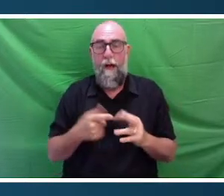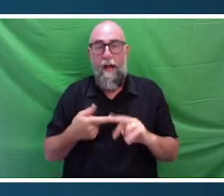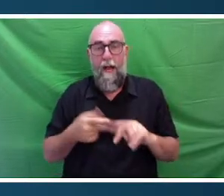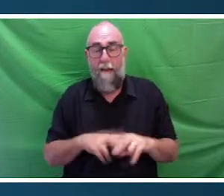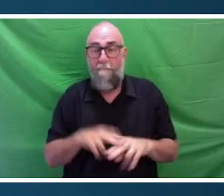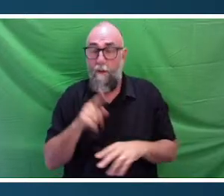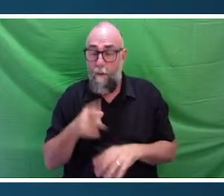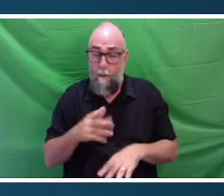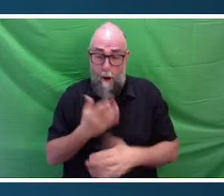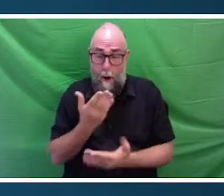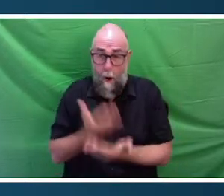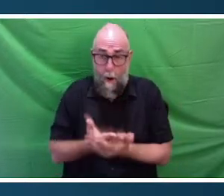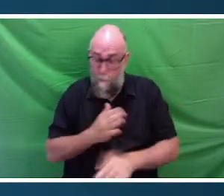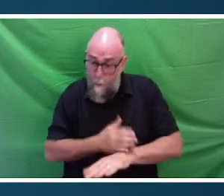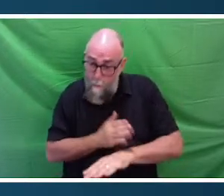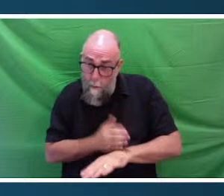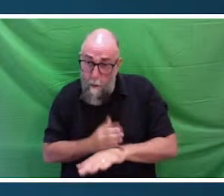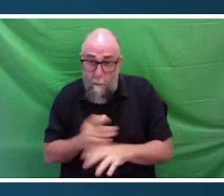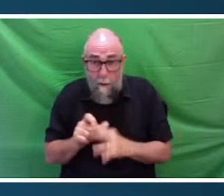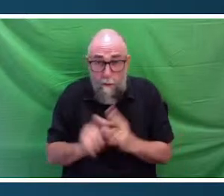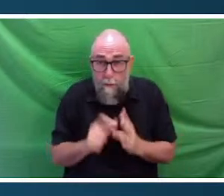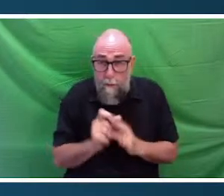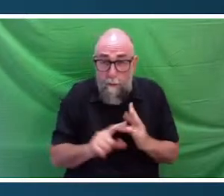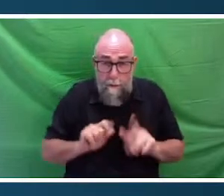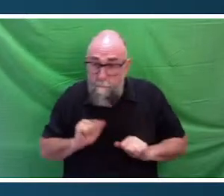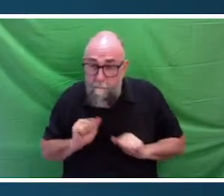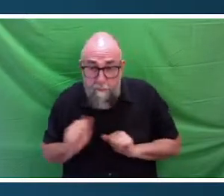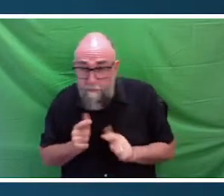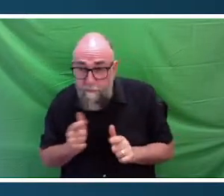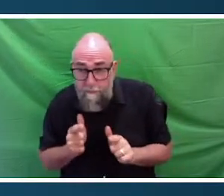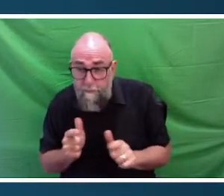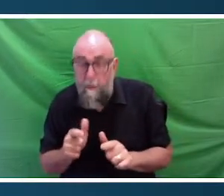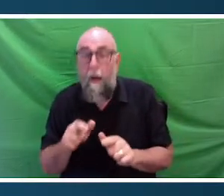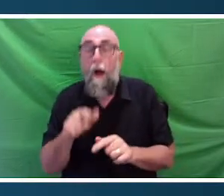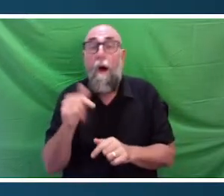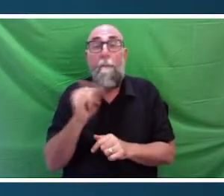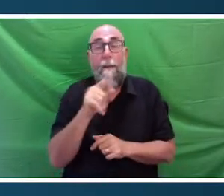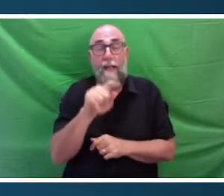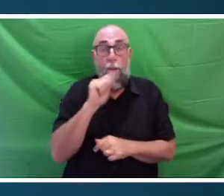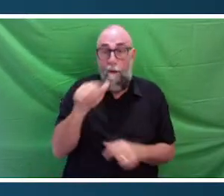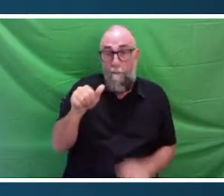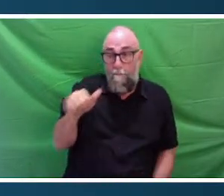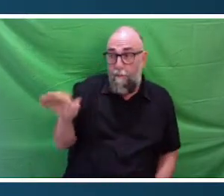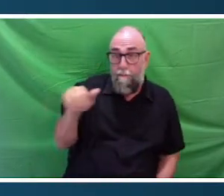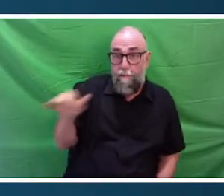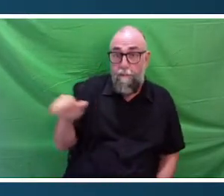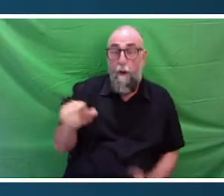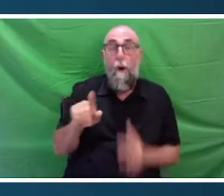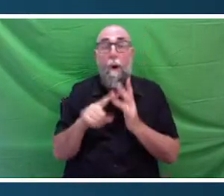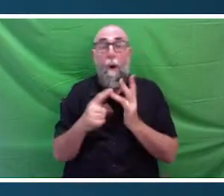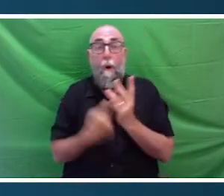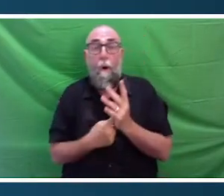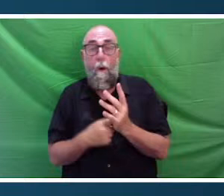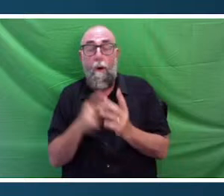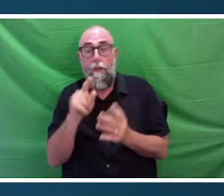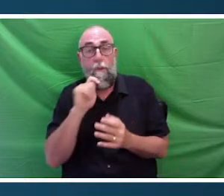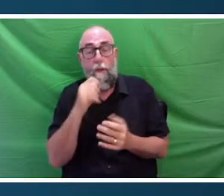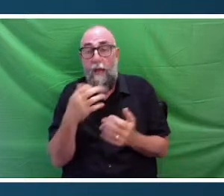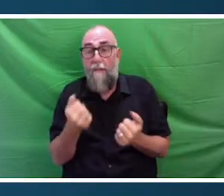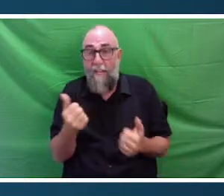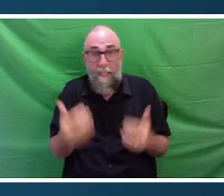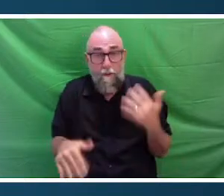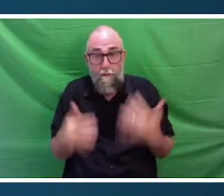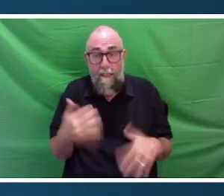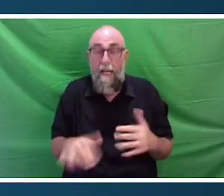sensitive humanitarian context, you are going to be either driven away, injured, or you are going to put someone in danger if you don't